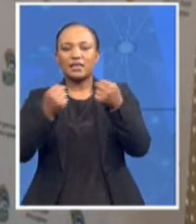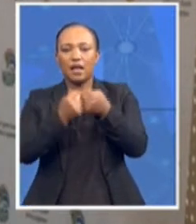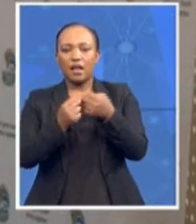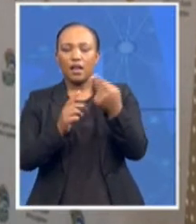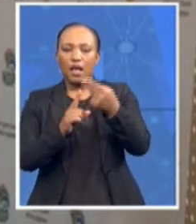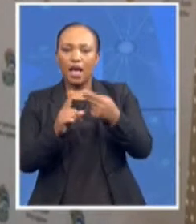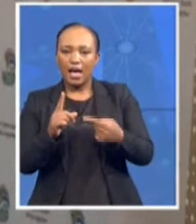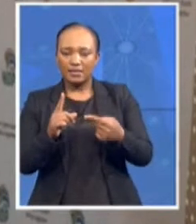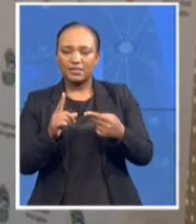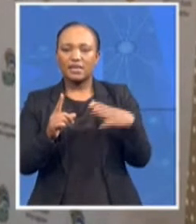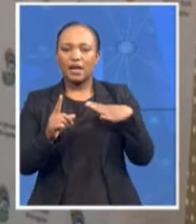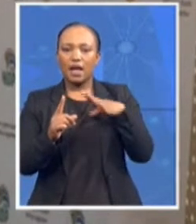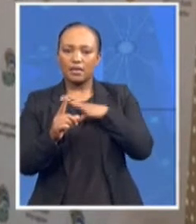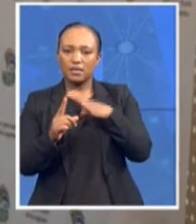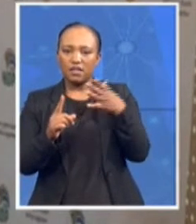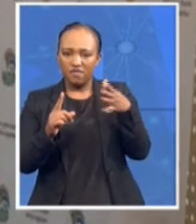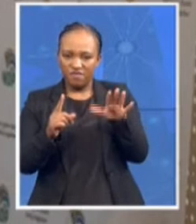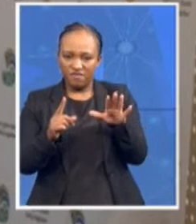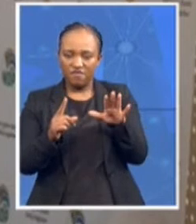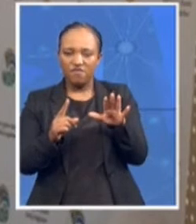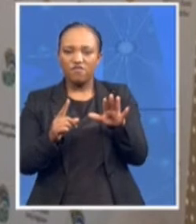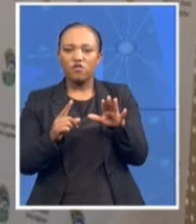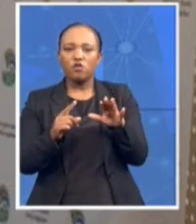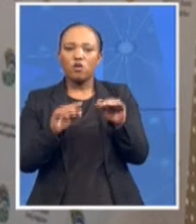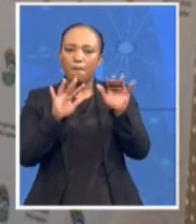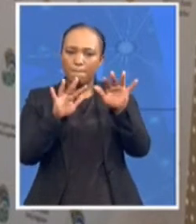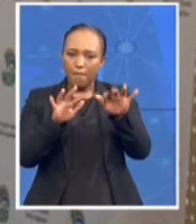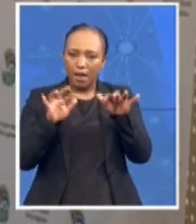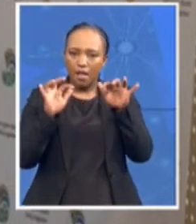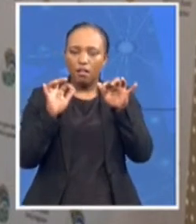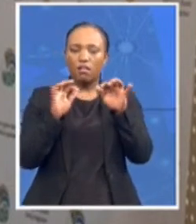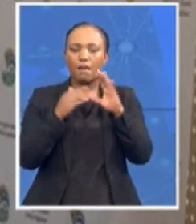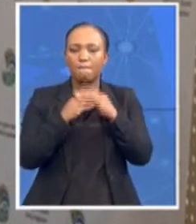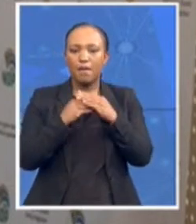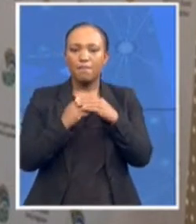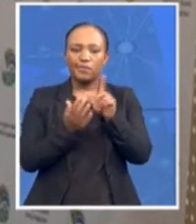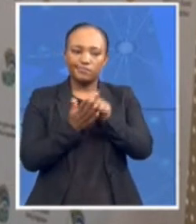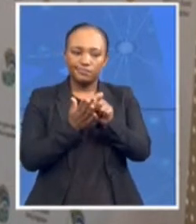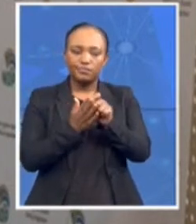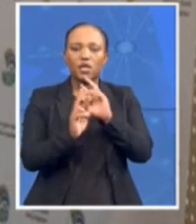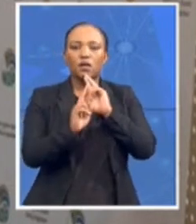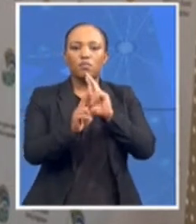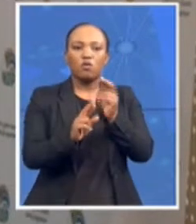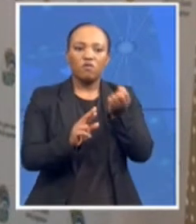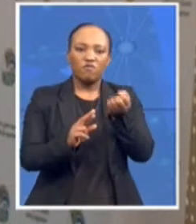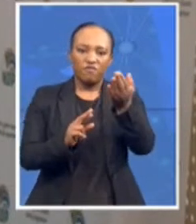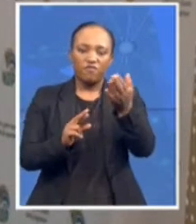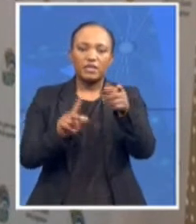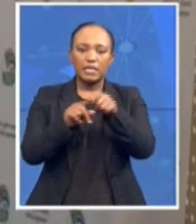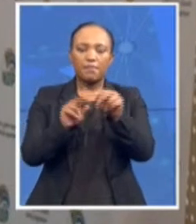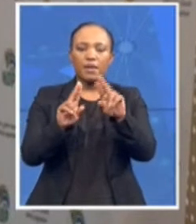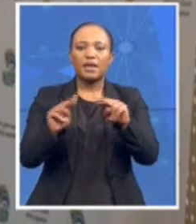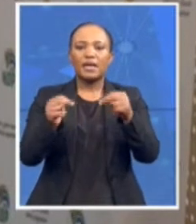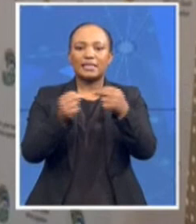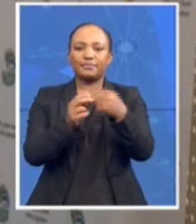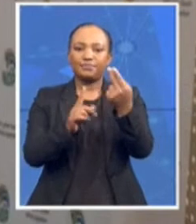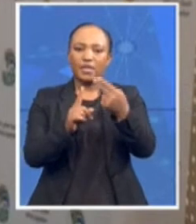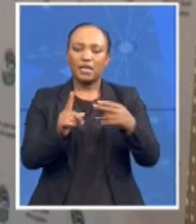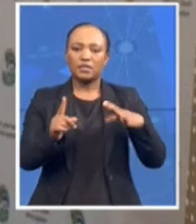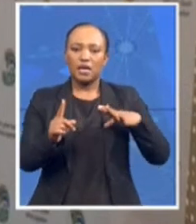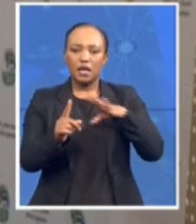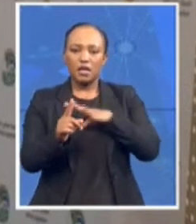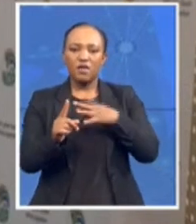a letter to the Minister, which was then passed on to the National Arts Council, detailing allegations of mismanagement